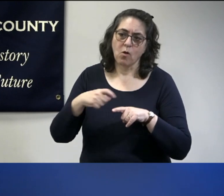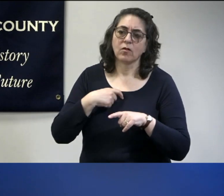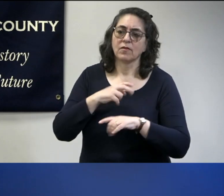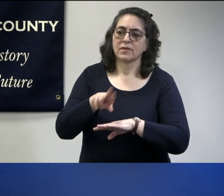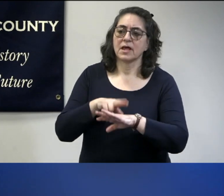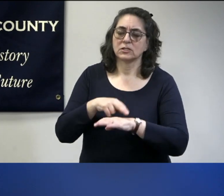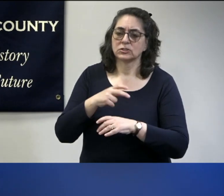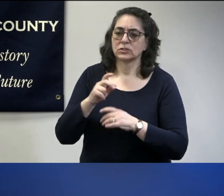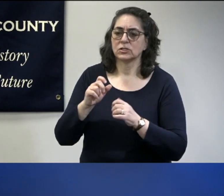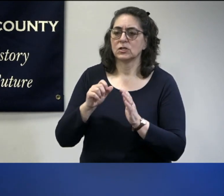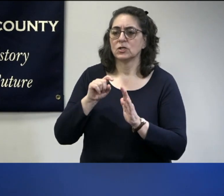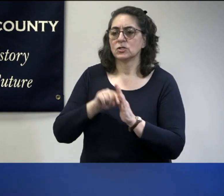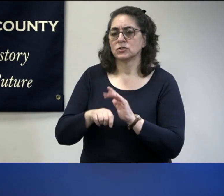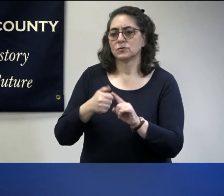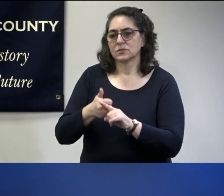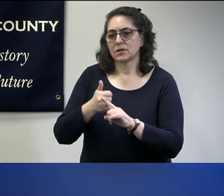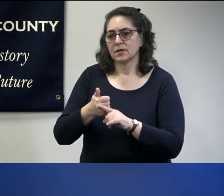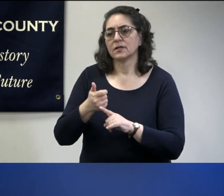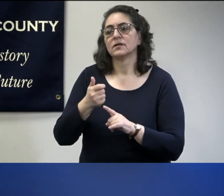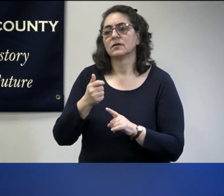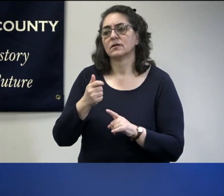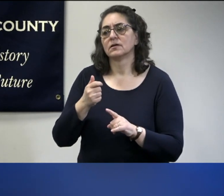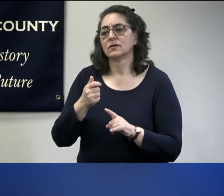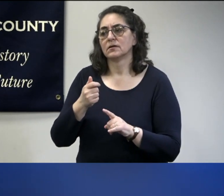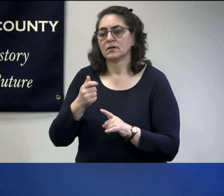Hotline by dialing 988.